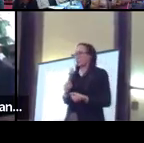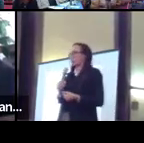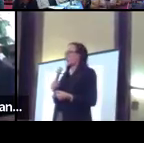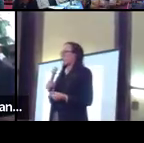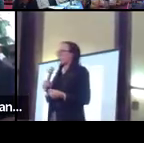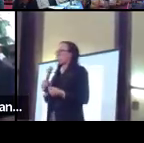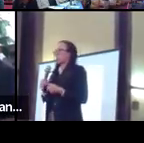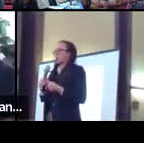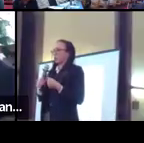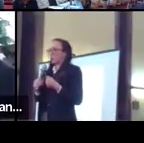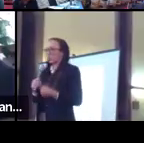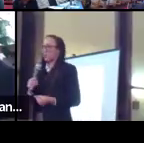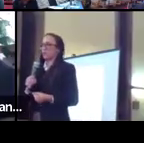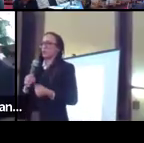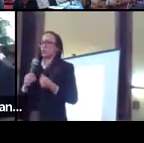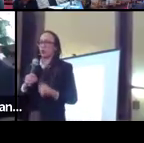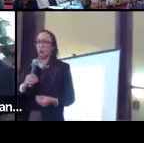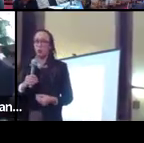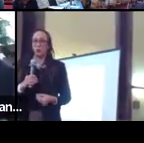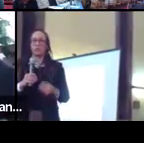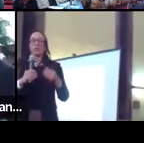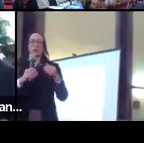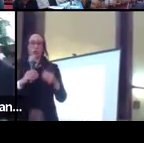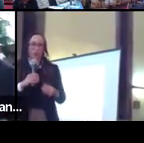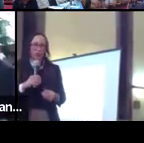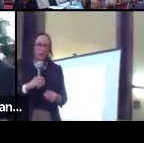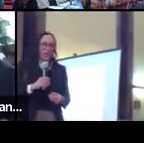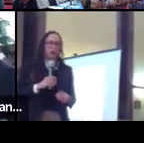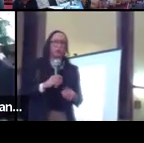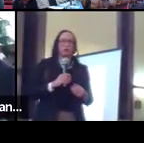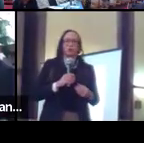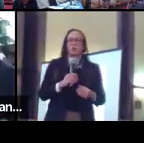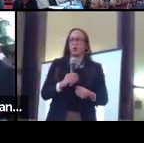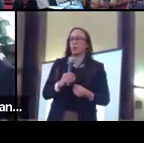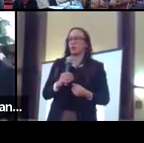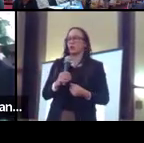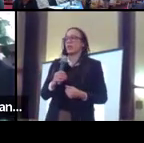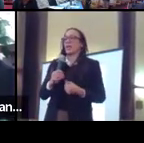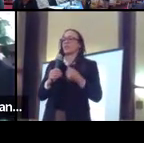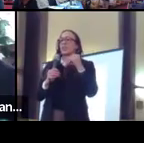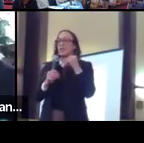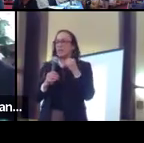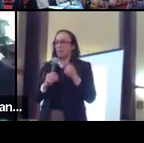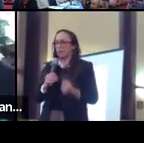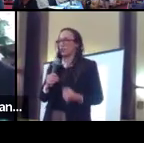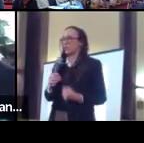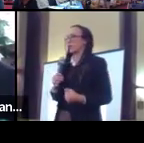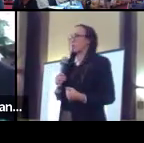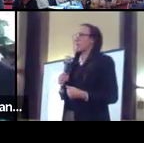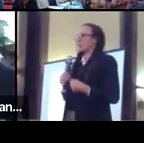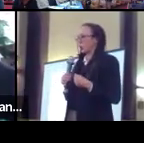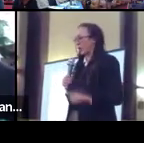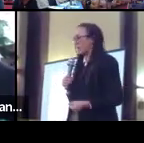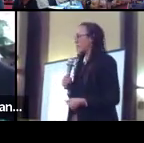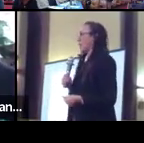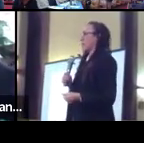the implementation chapter really gives you the tool to hold each other accountable, responsible, and to take that first